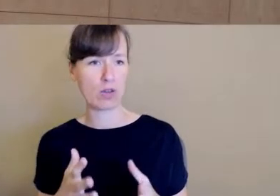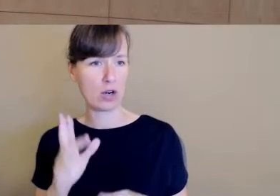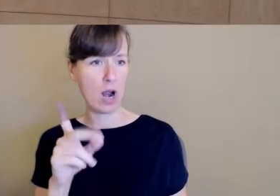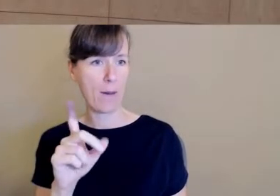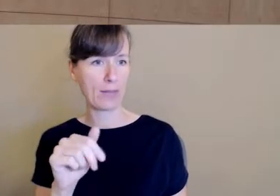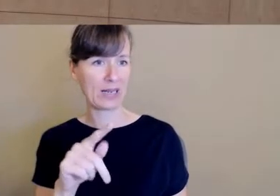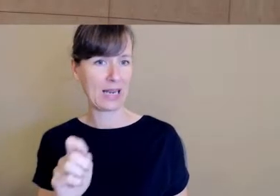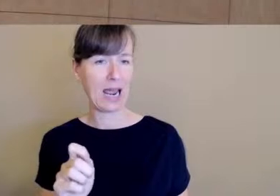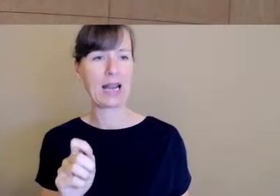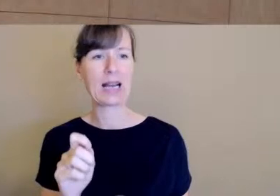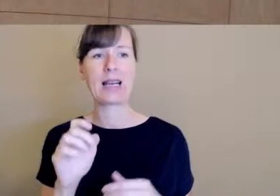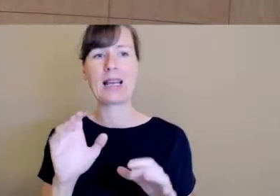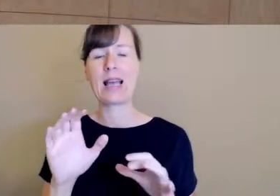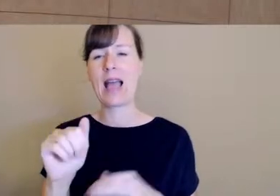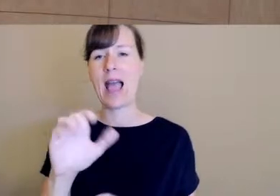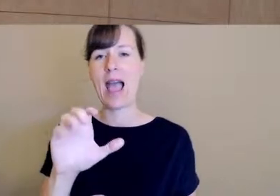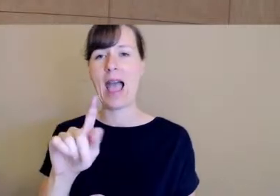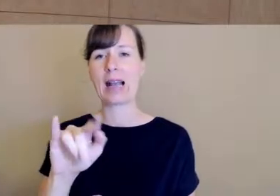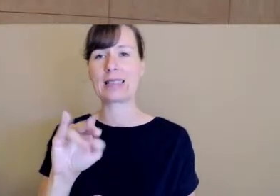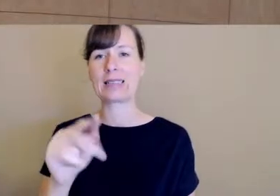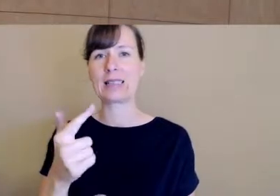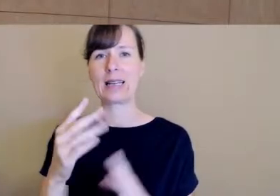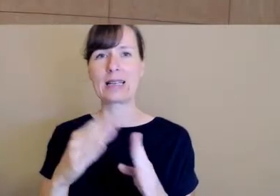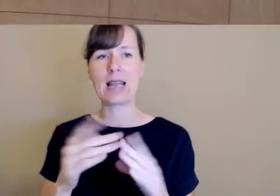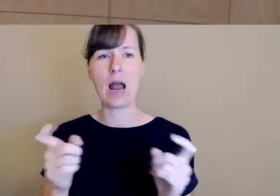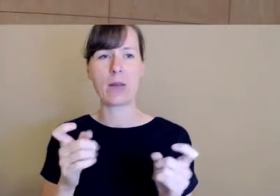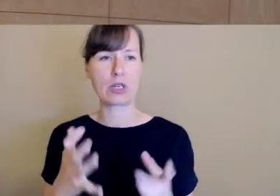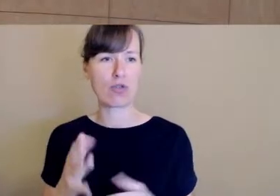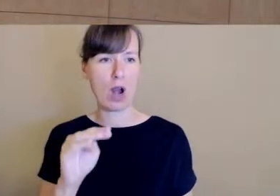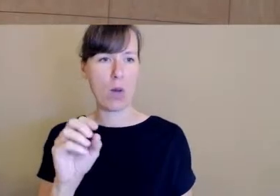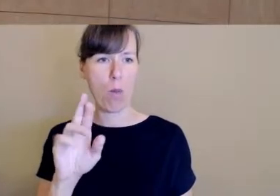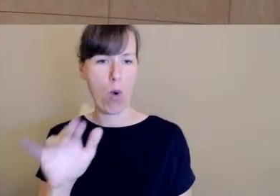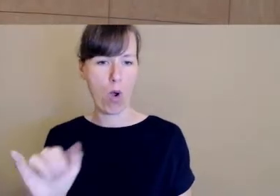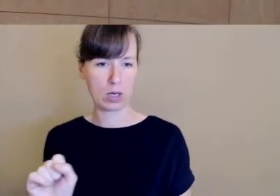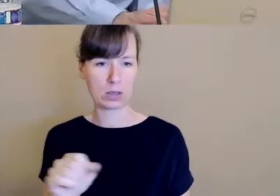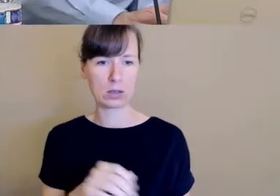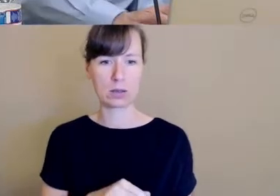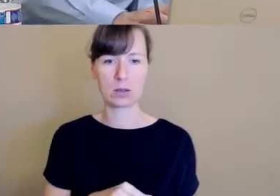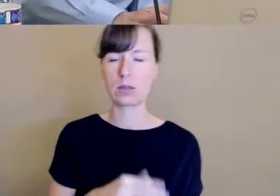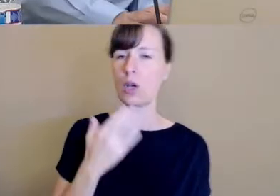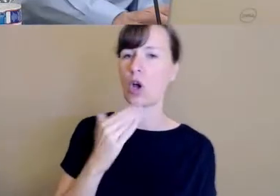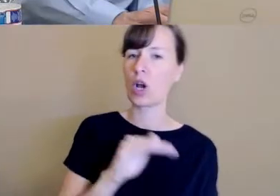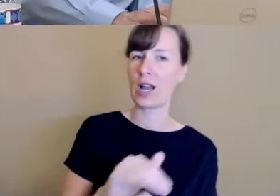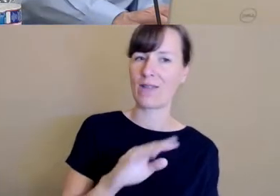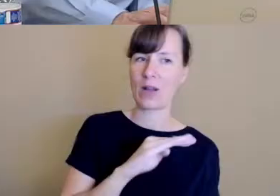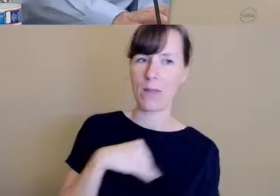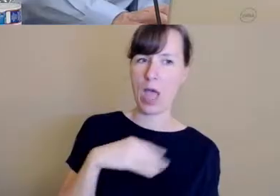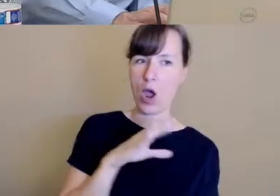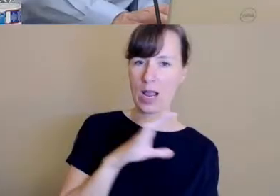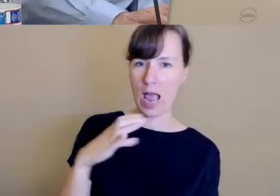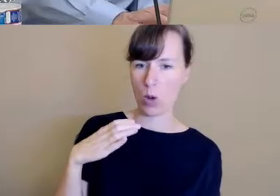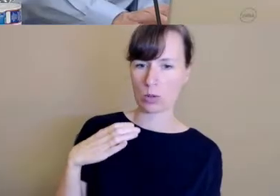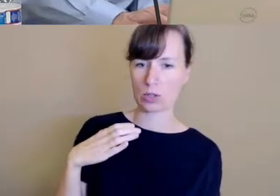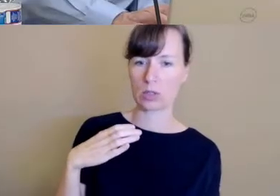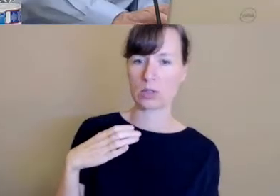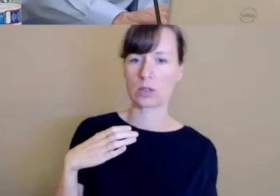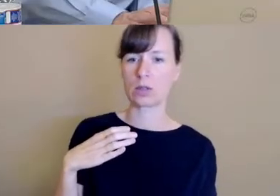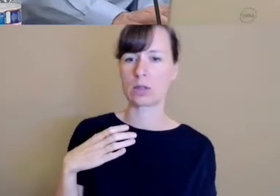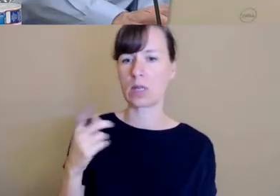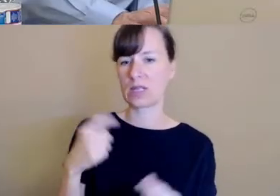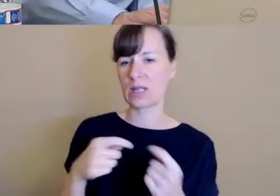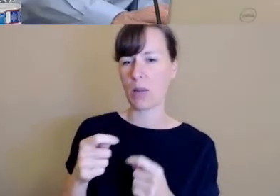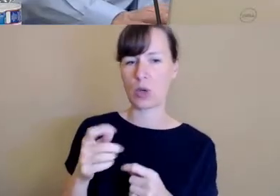Morris. Good evening, Mayor and Council. In the interest of time, I'll just hit the highlights. Financial disclosures